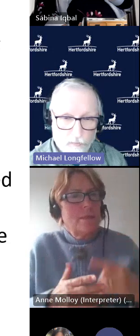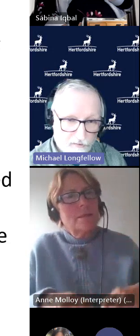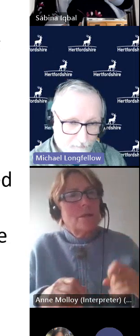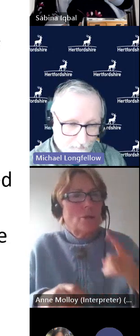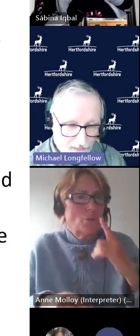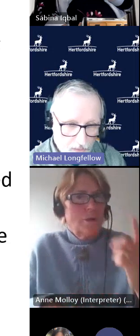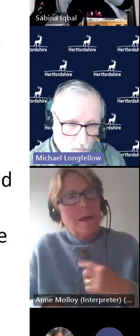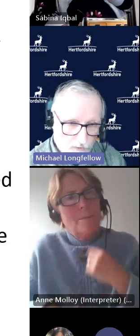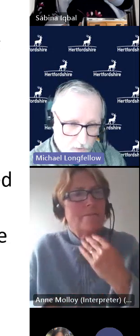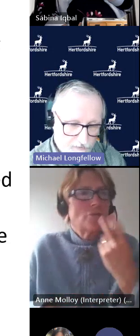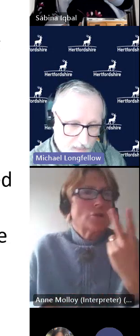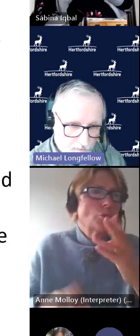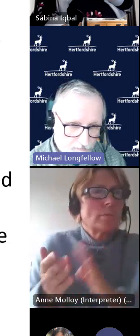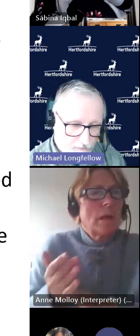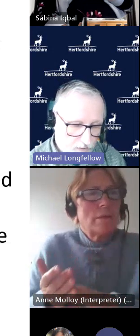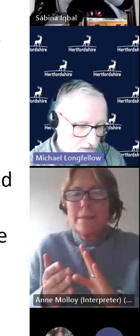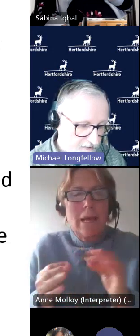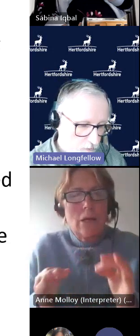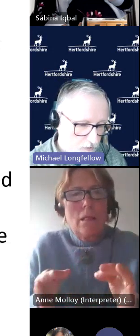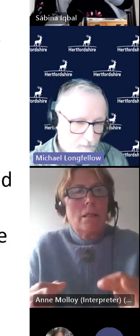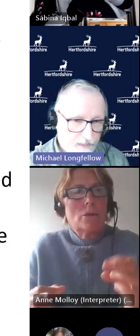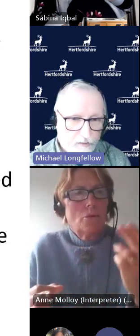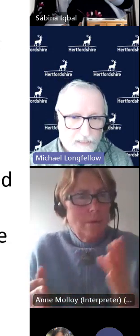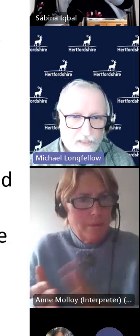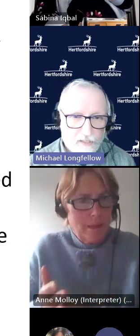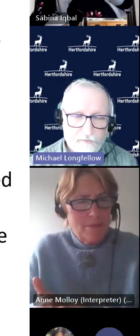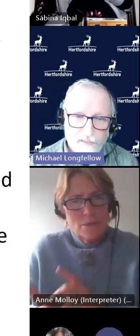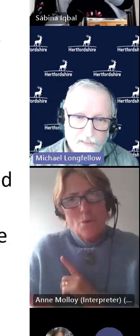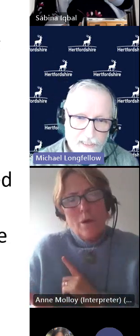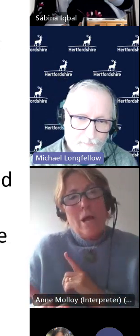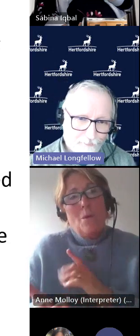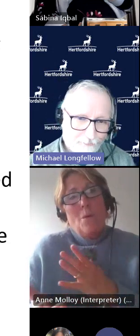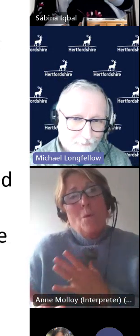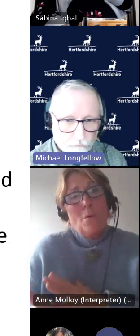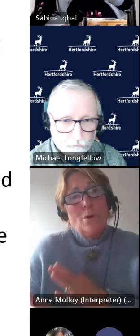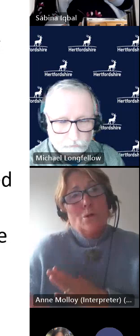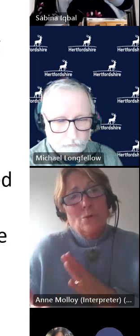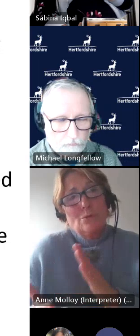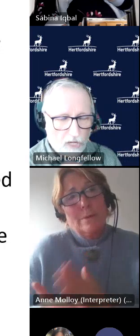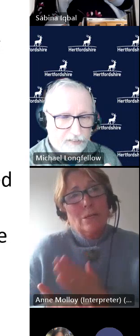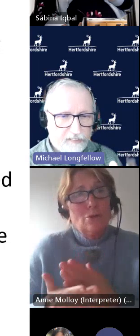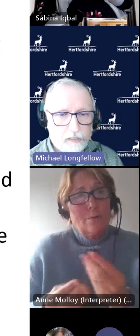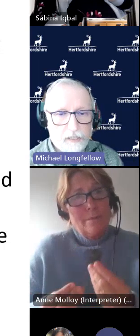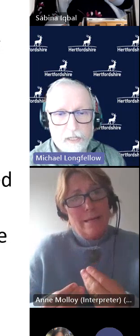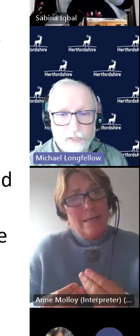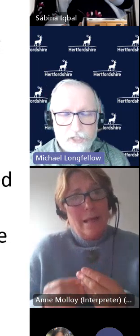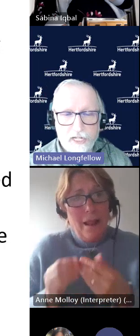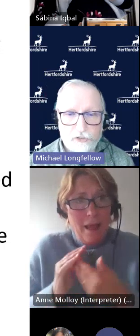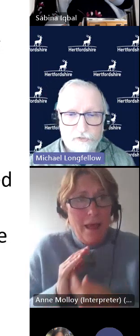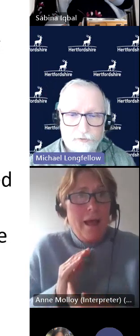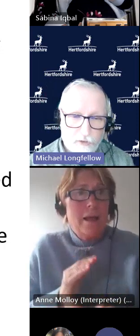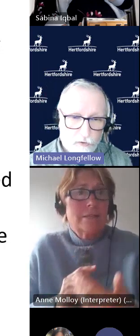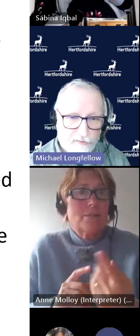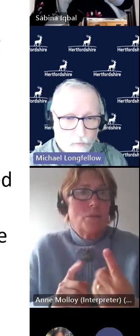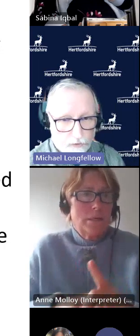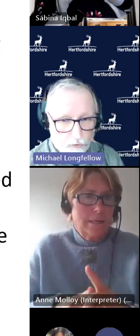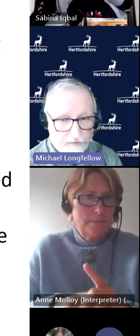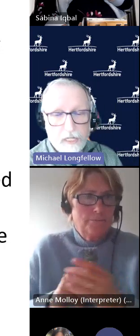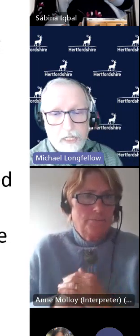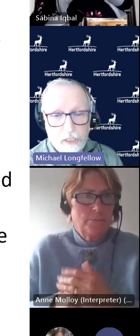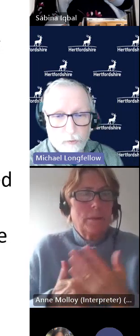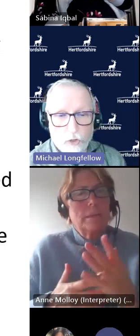every 2 months. We've moved that to every 3 months in order to make the money last for the year. As I said earlier, we changed from a choice